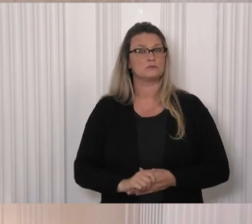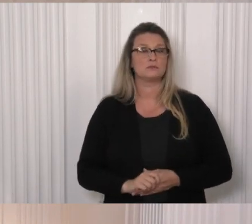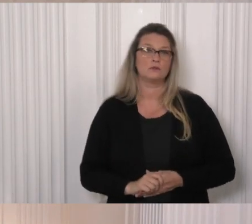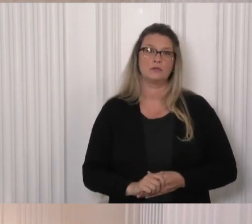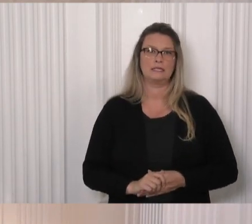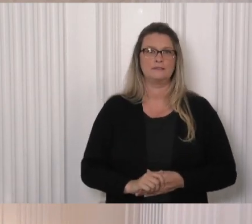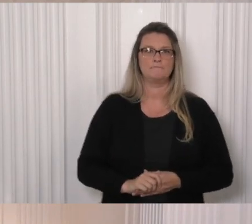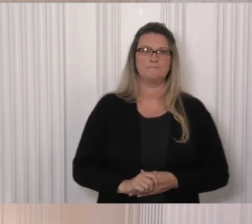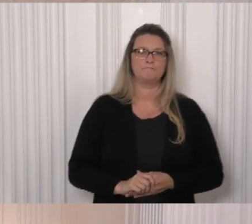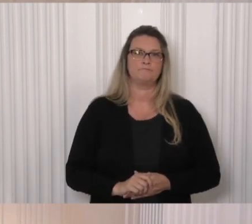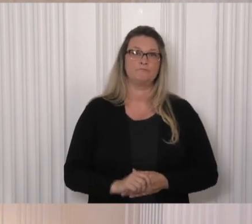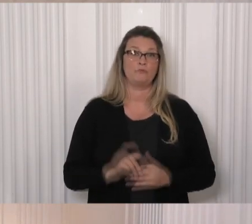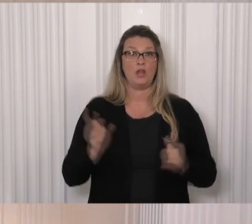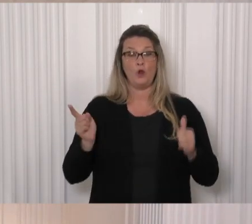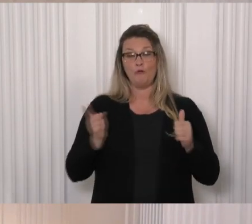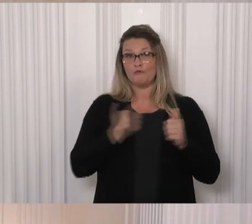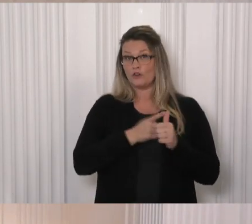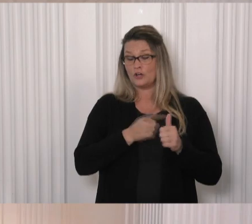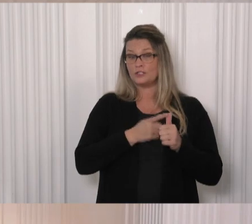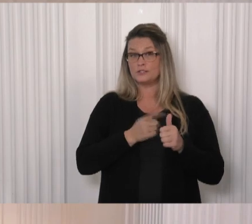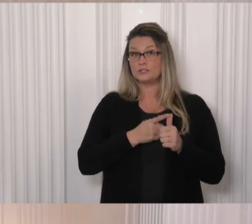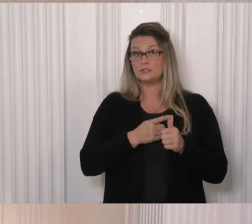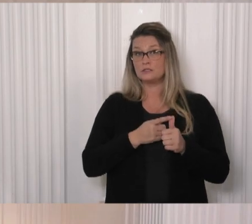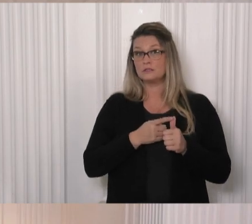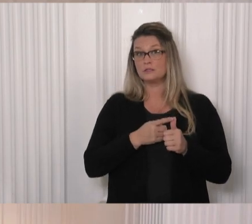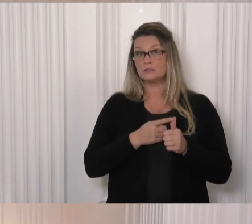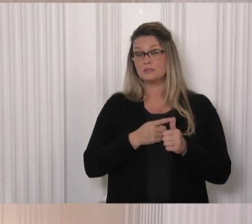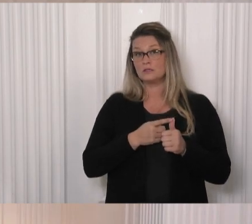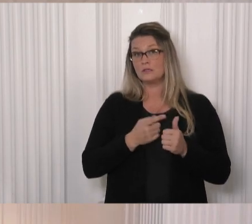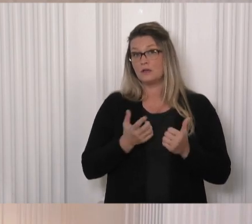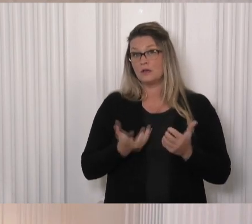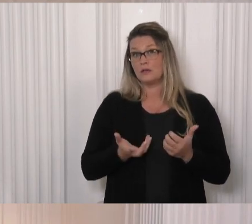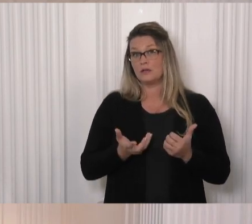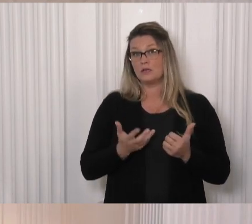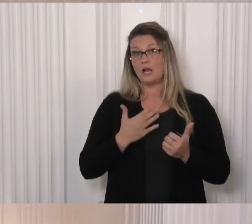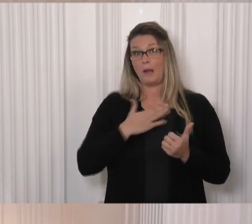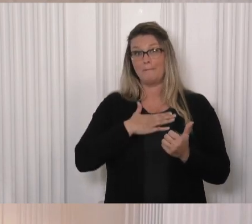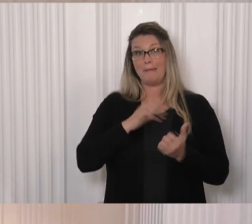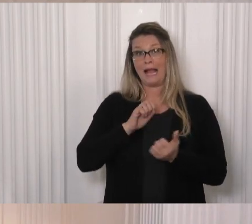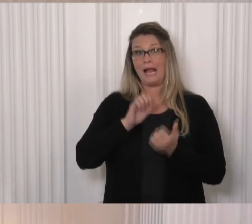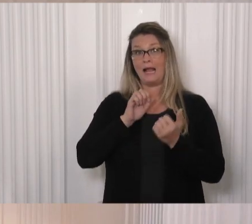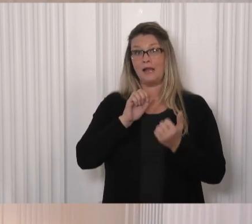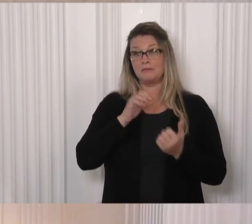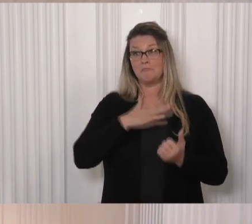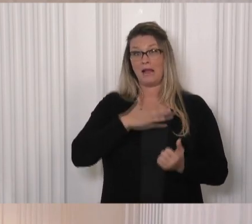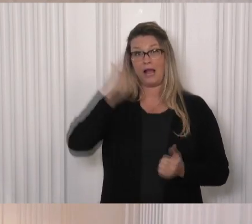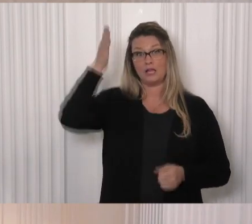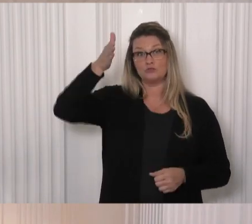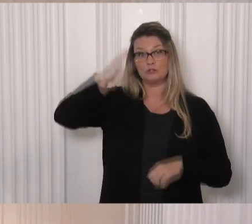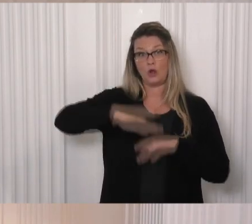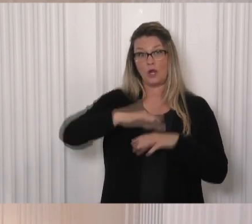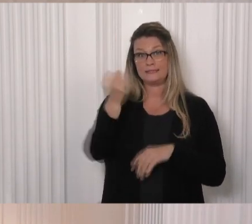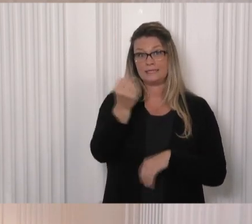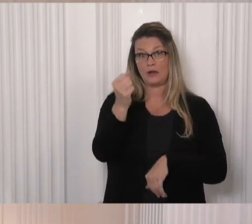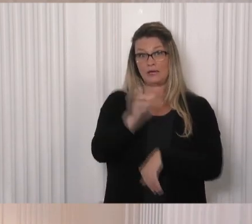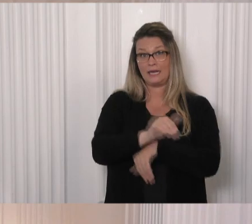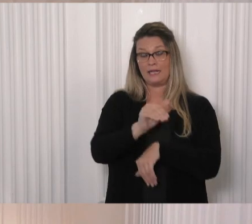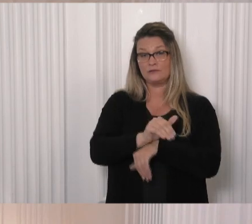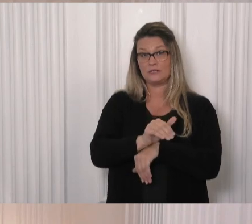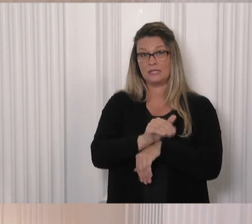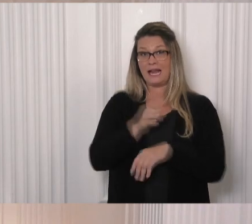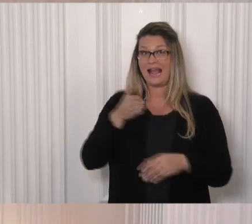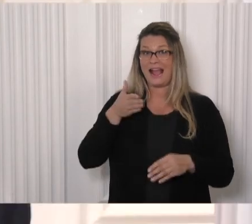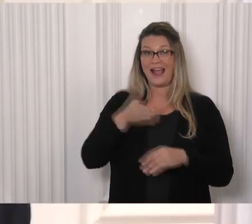really remiss if I didn't tell you that, my address on Saturday evening, after hours and hours